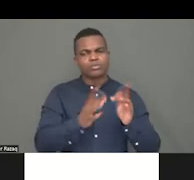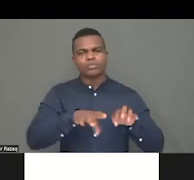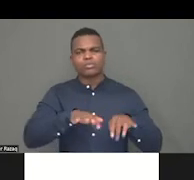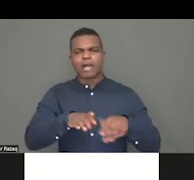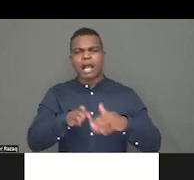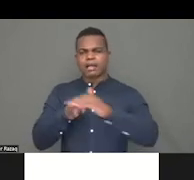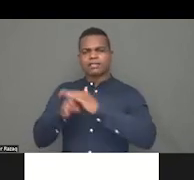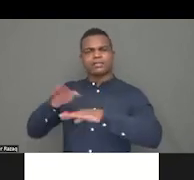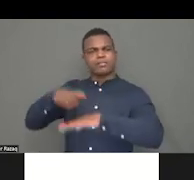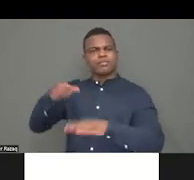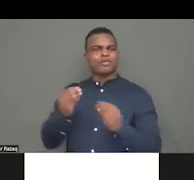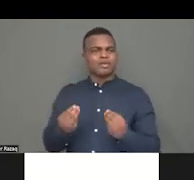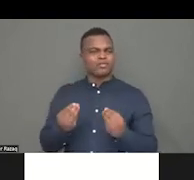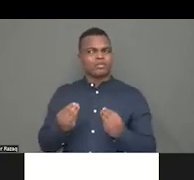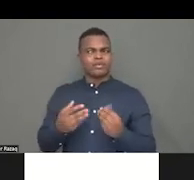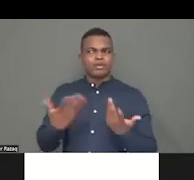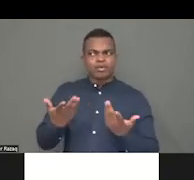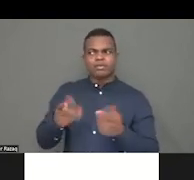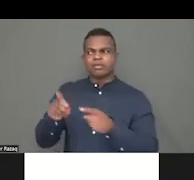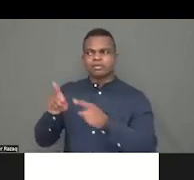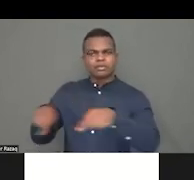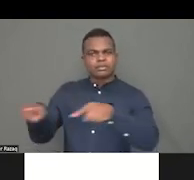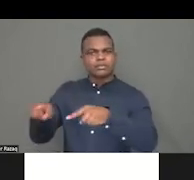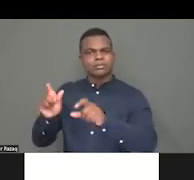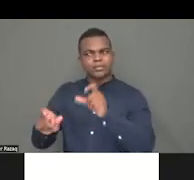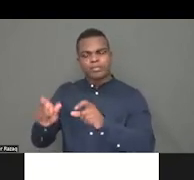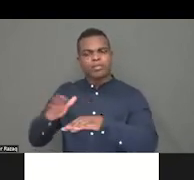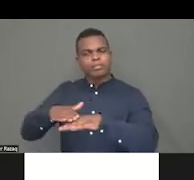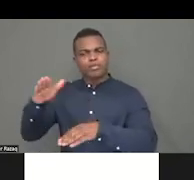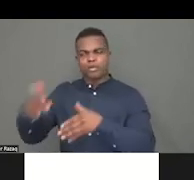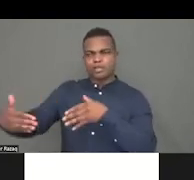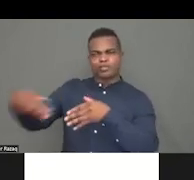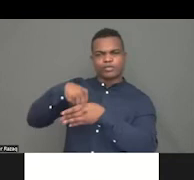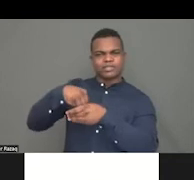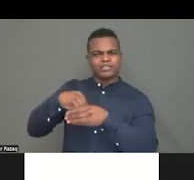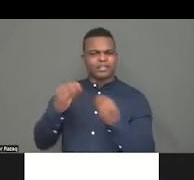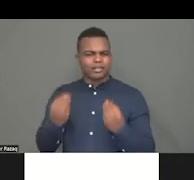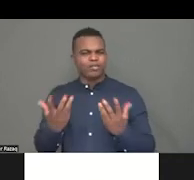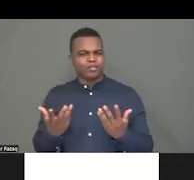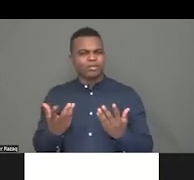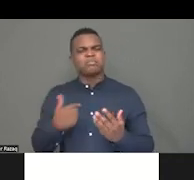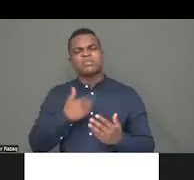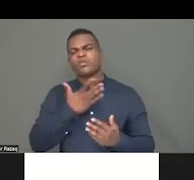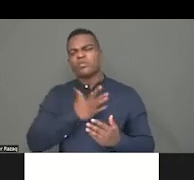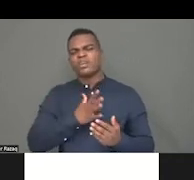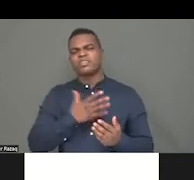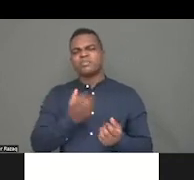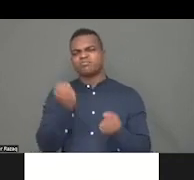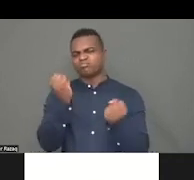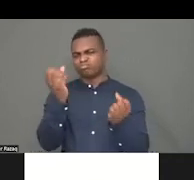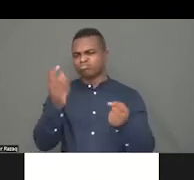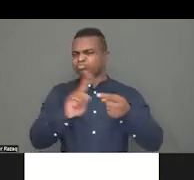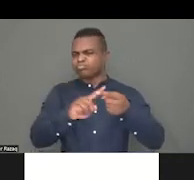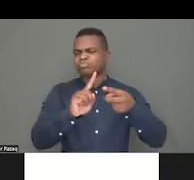how do actors or development partners contribute to this real